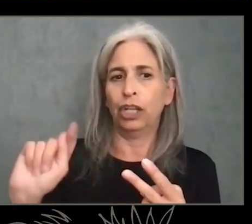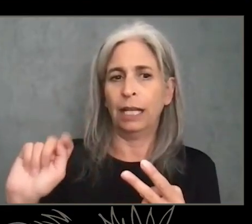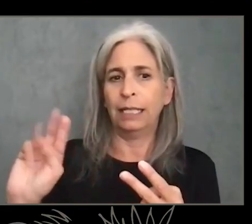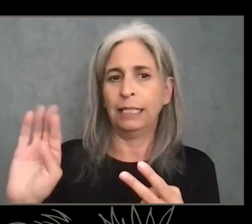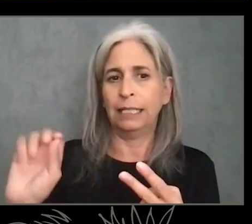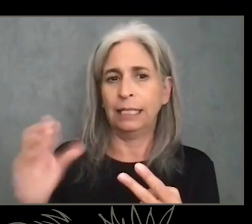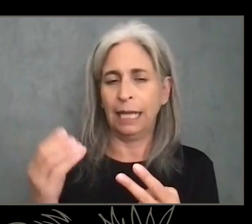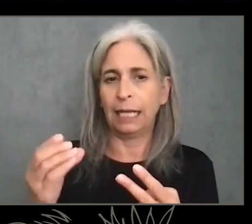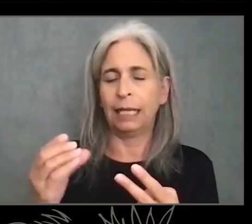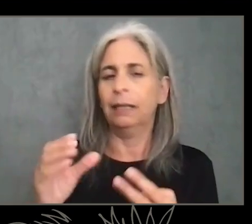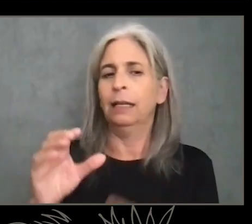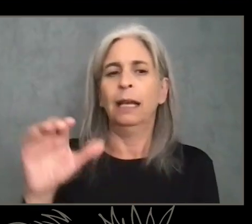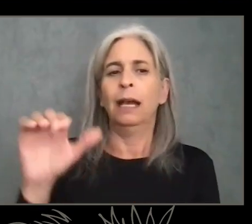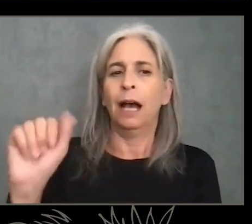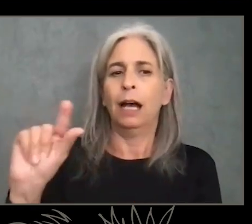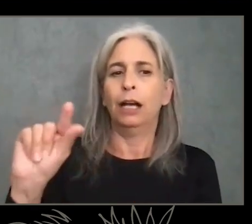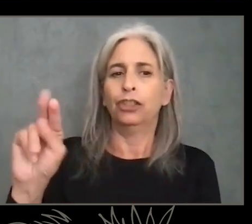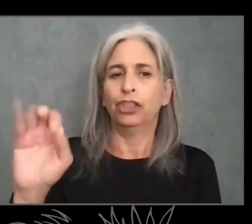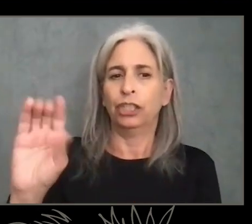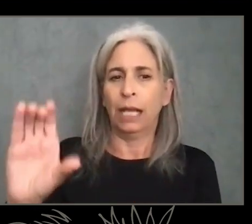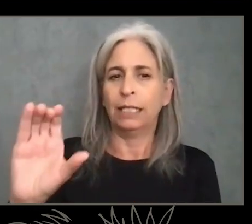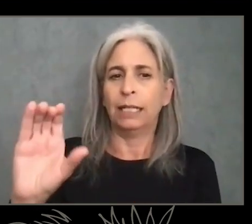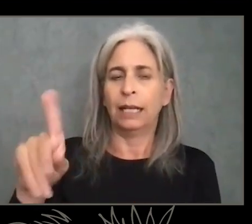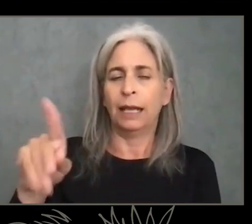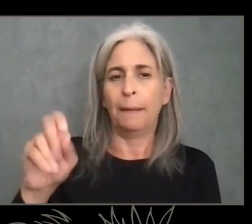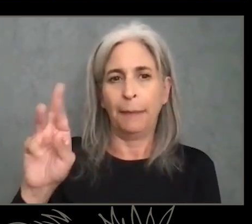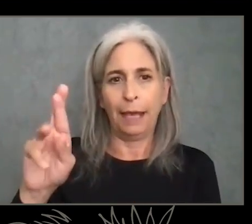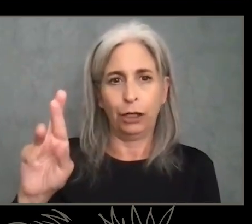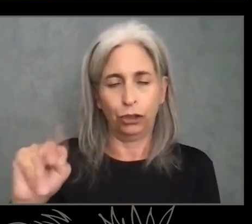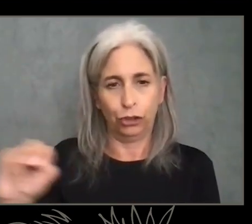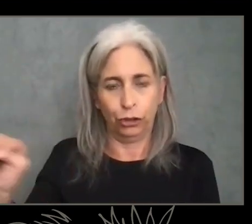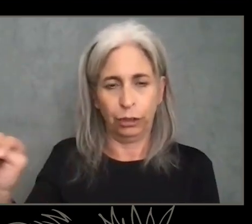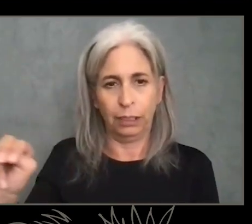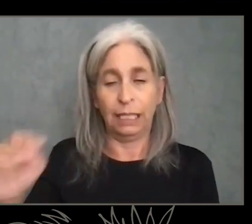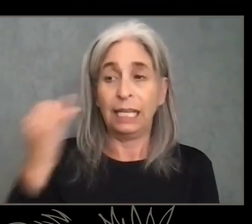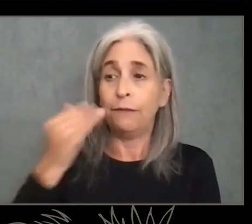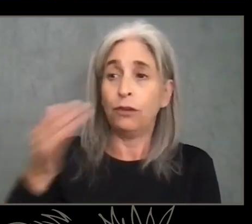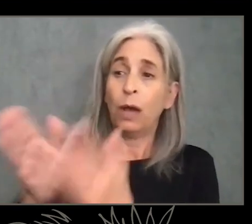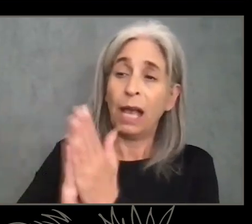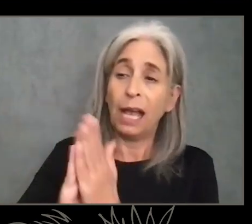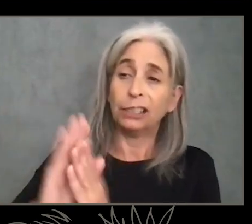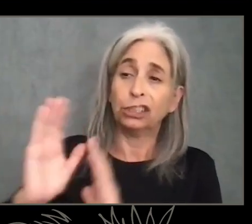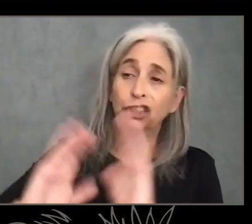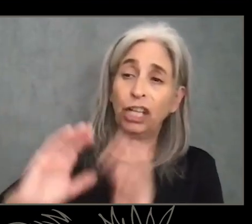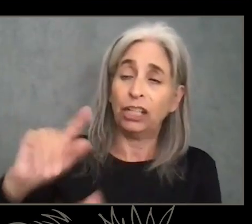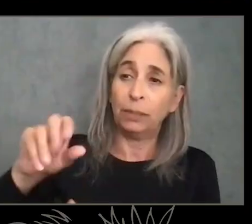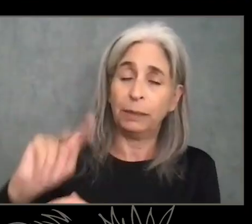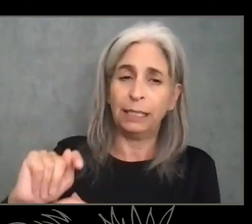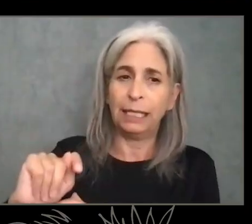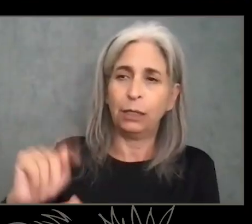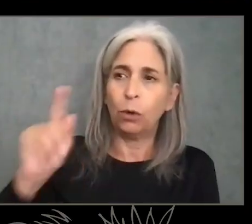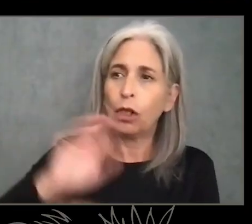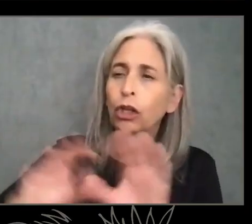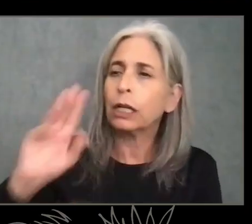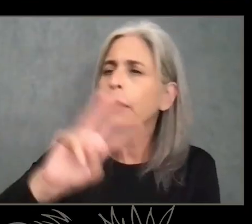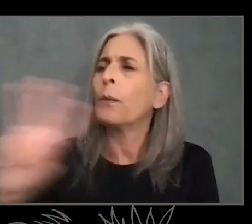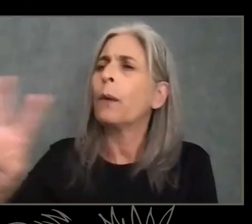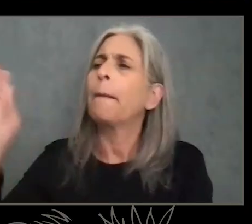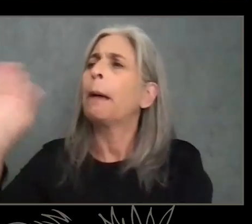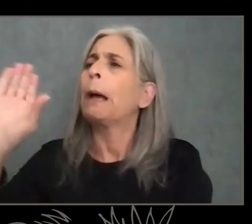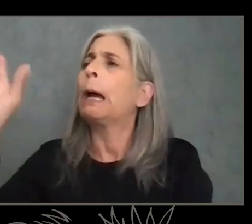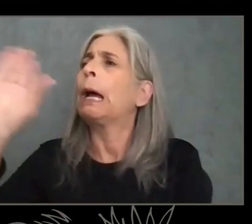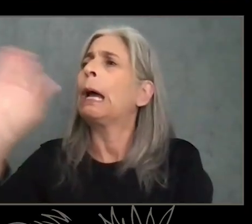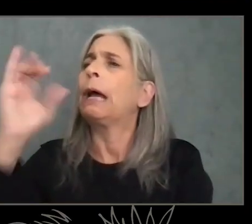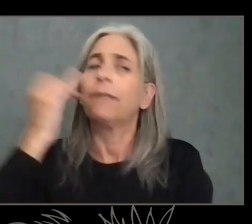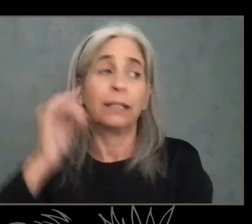agents. So for example, right now, if you go to ChatGPT and ask for something, there is an option that would look into the web if it